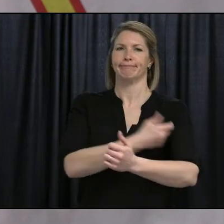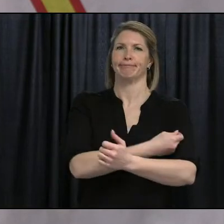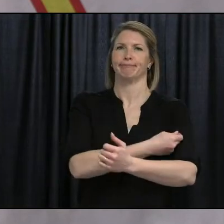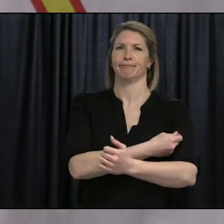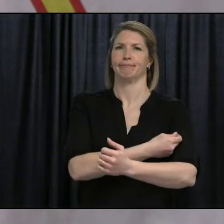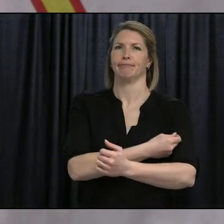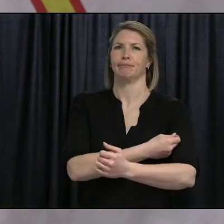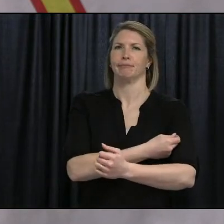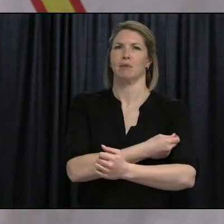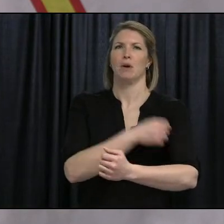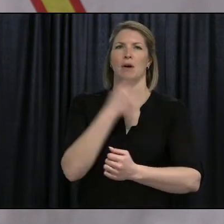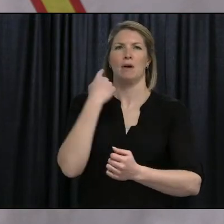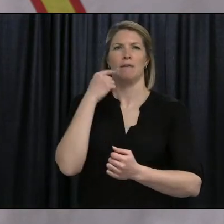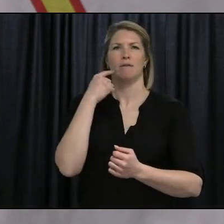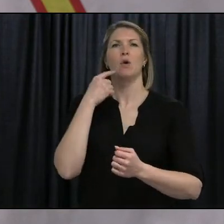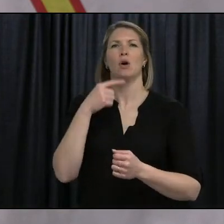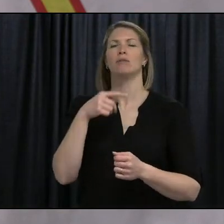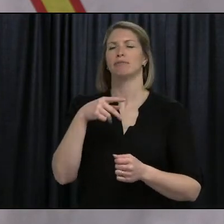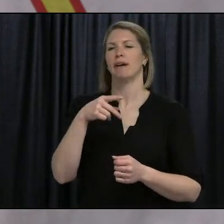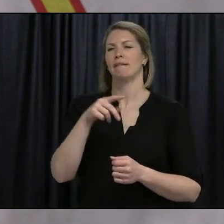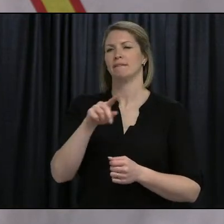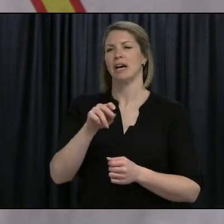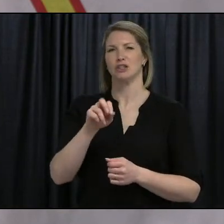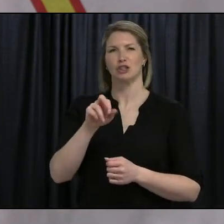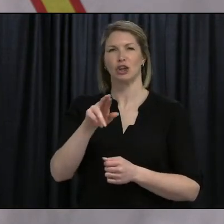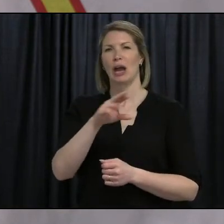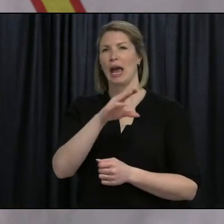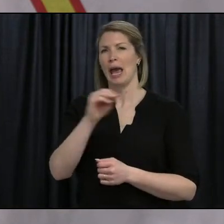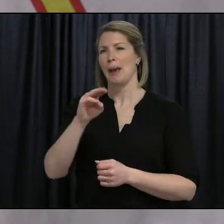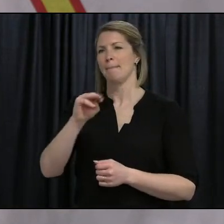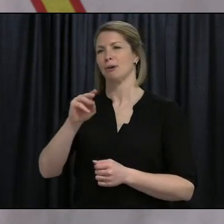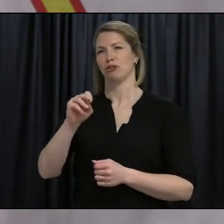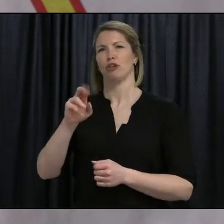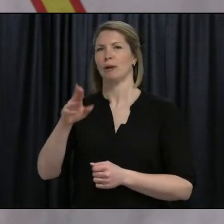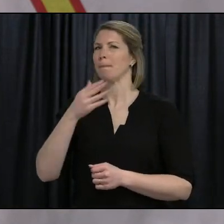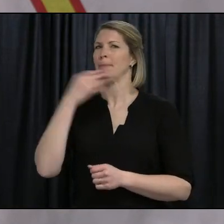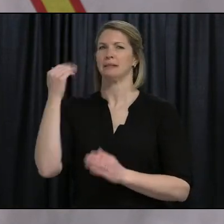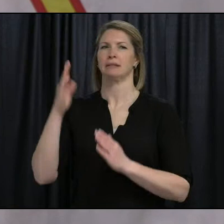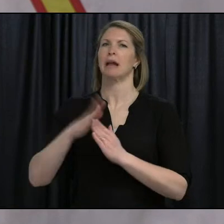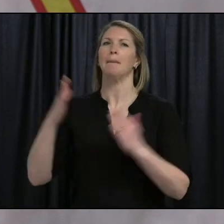the evidence right now supports using an mRNA vaccine in the age groups.